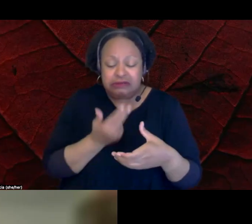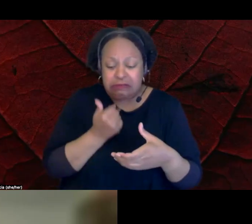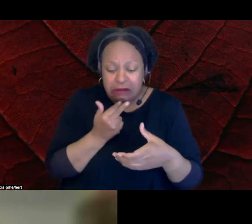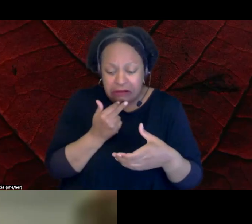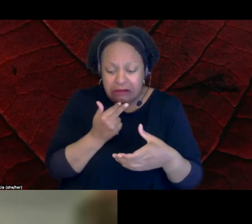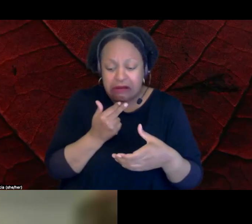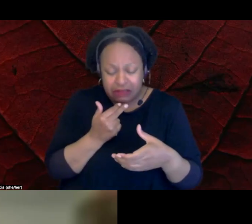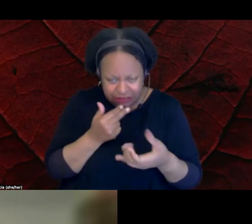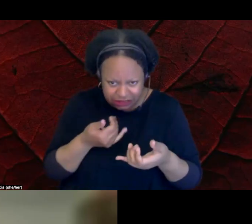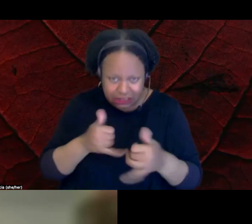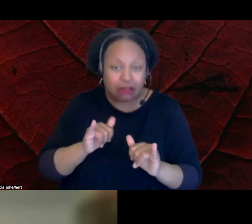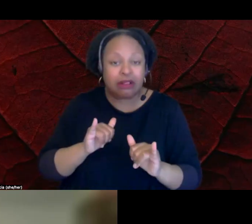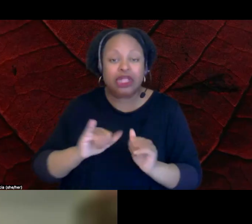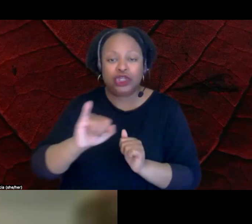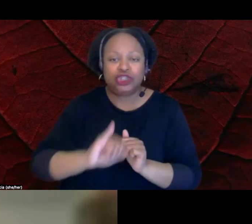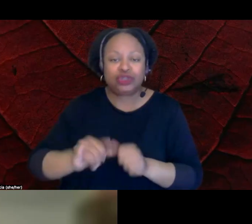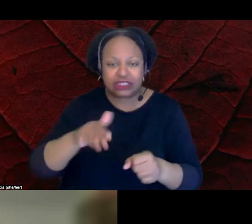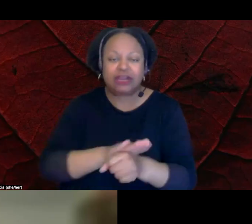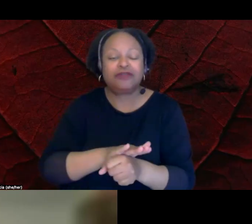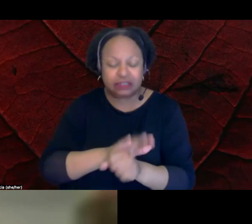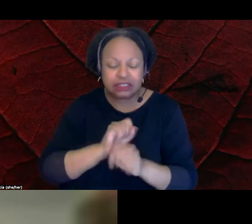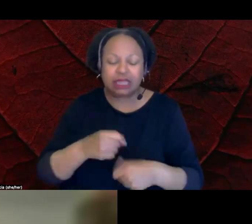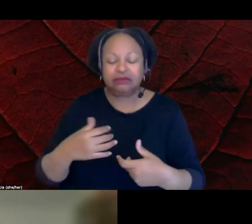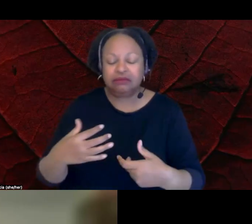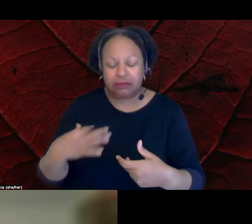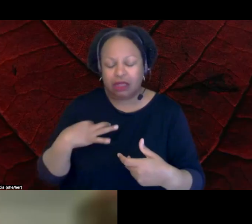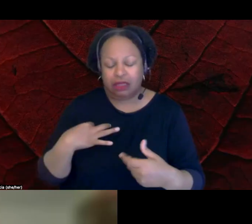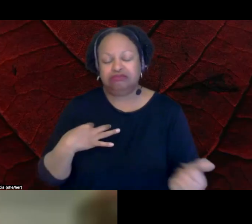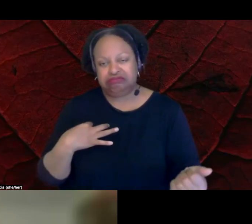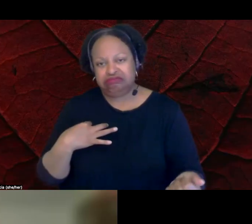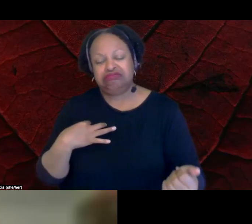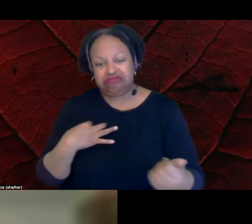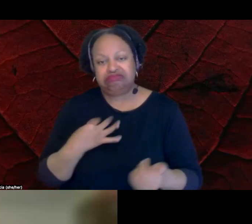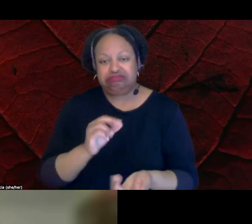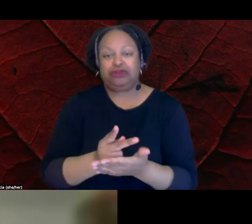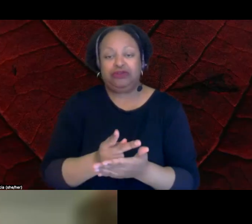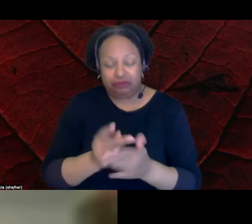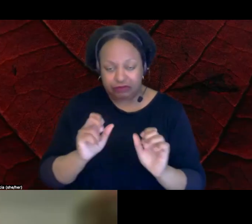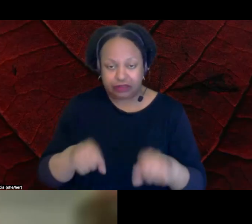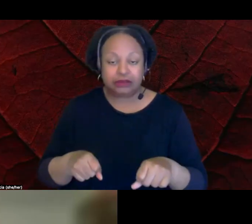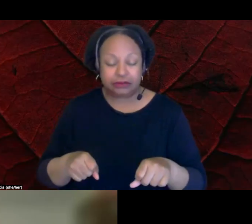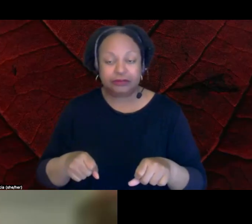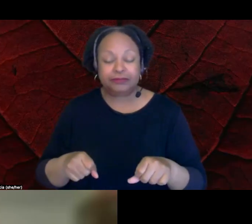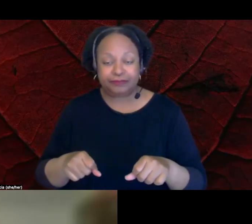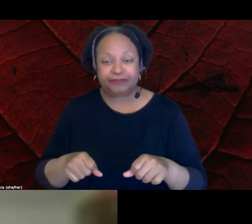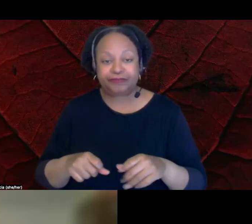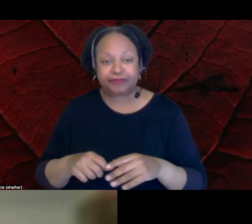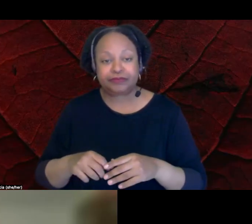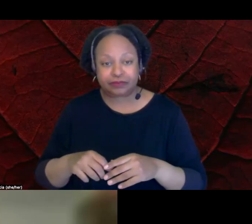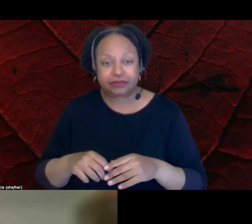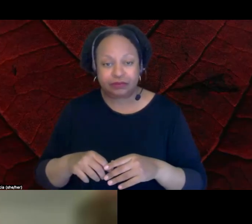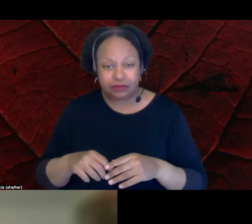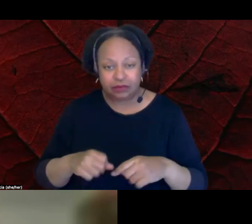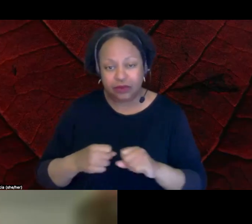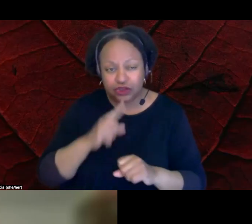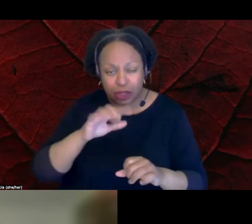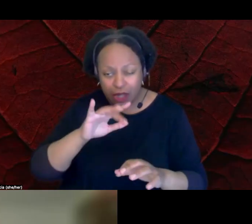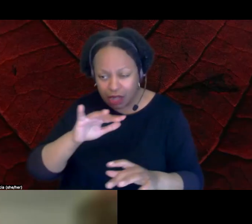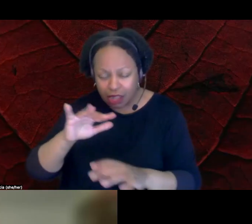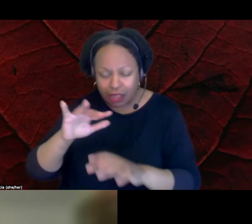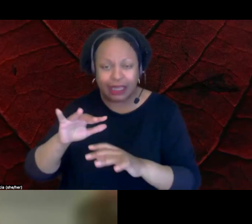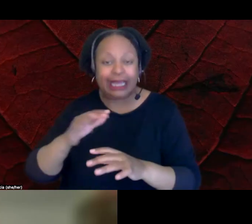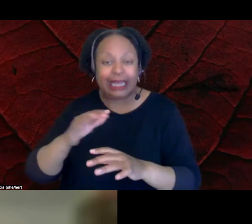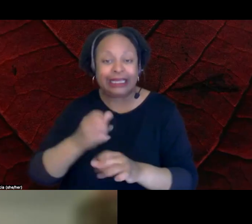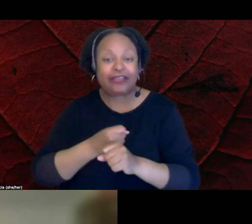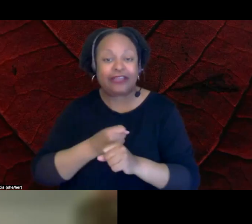certainly coverage is still readily available at this point in time to make sure that you can, well, source the right coverage and protect